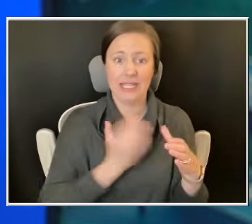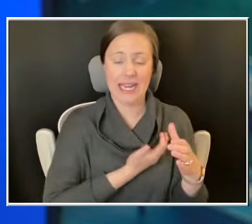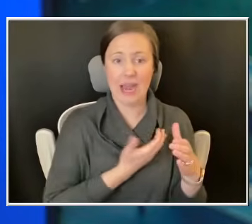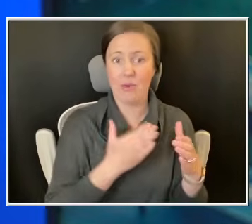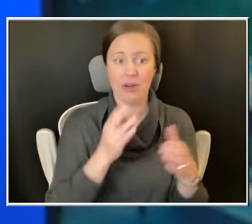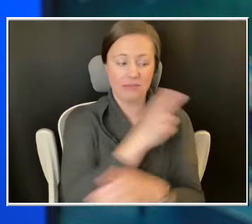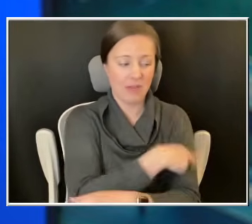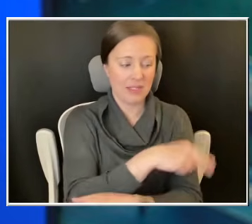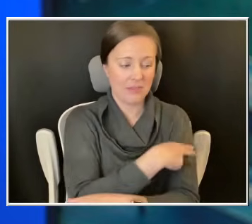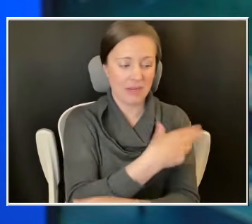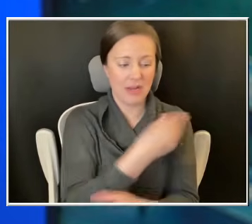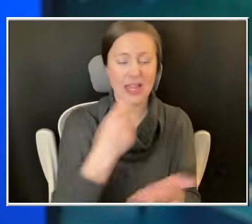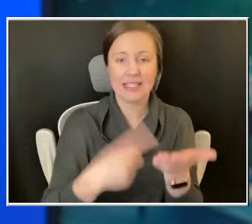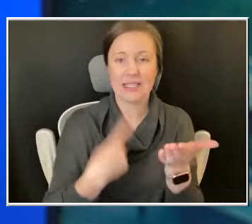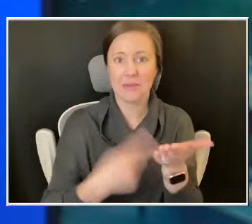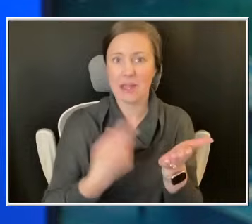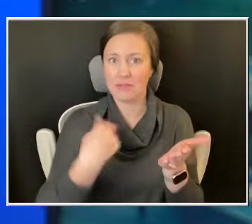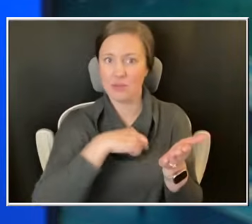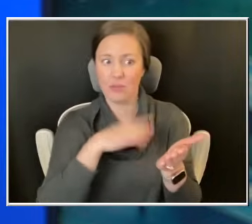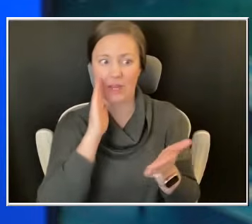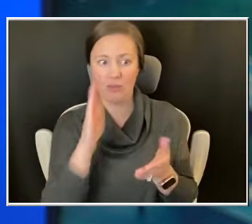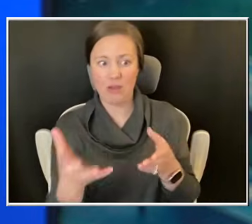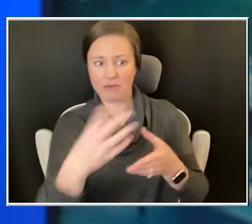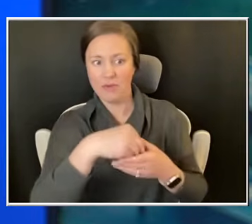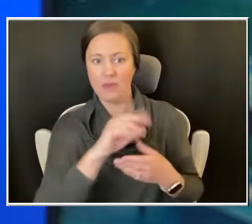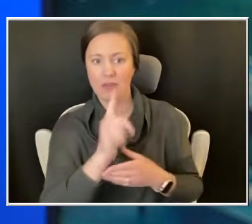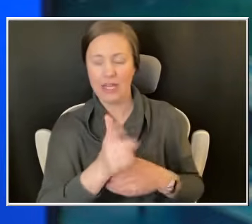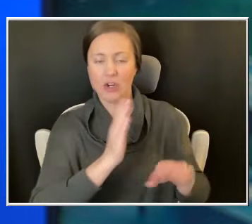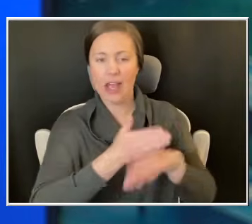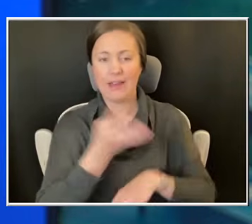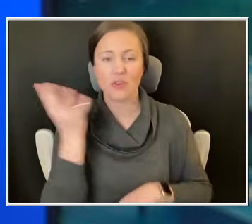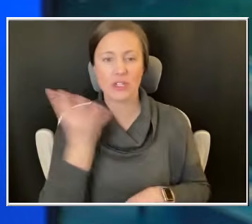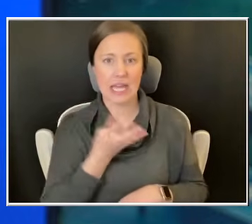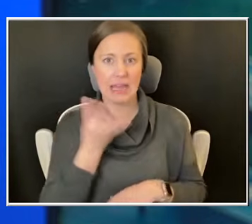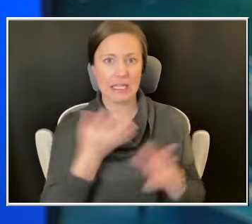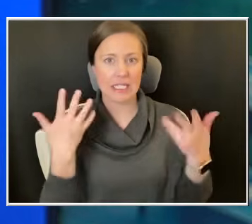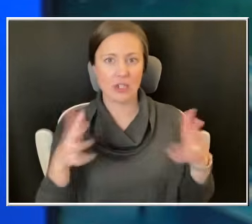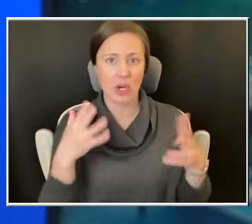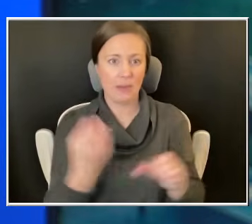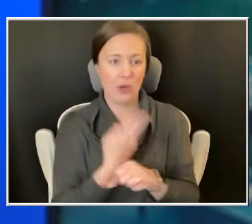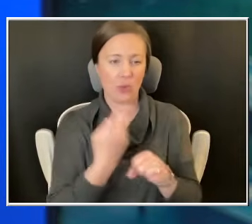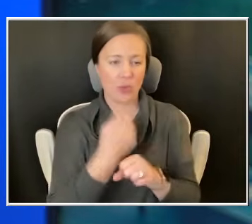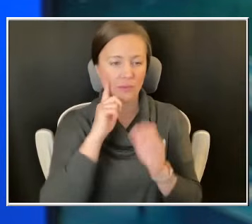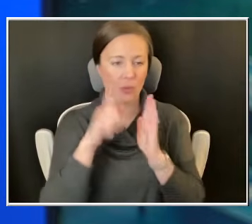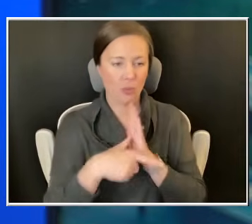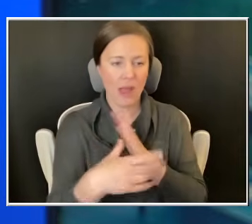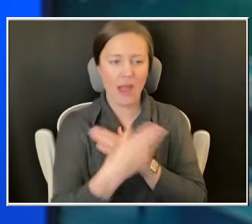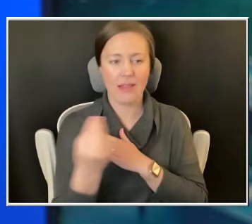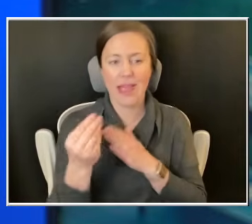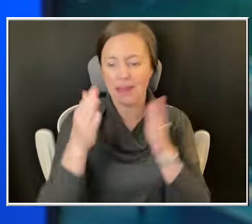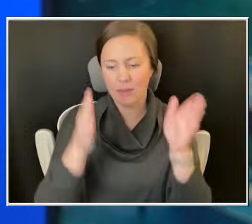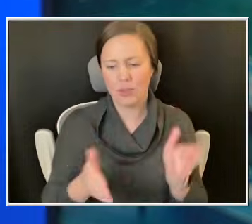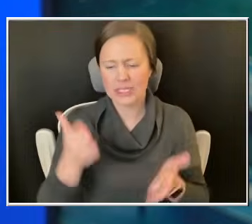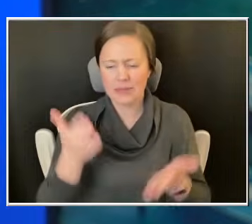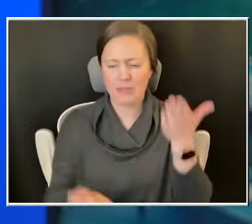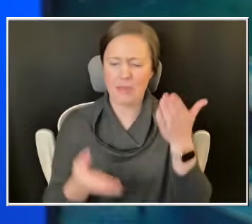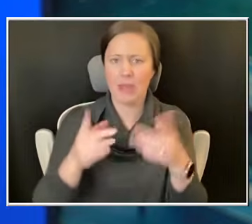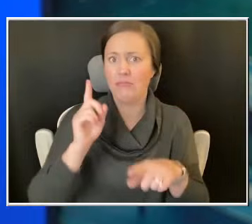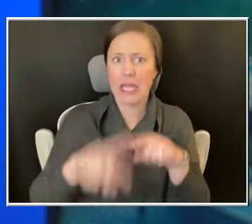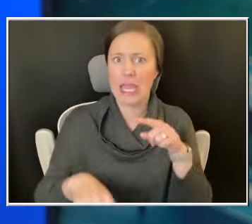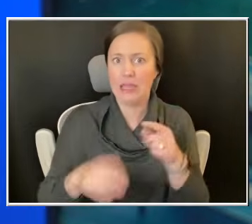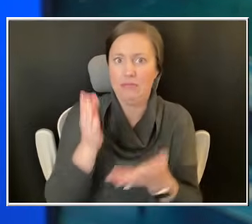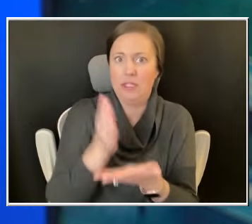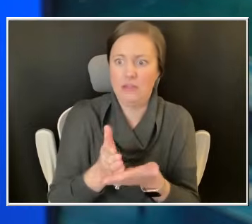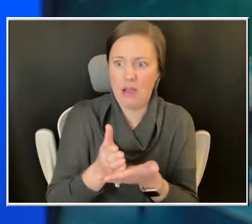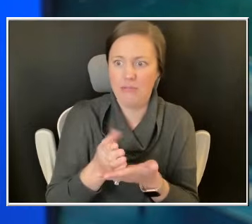has been required for some time and someone's not able to come off dialysis, then